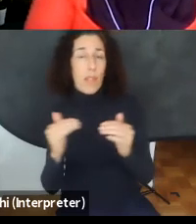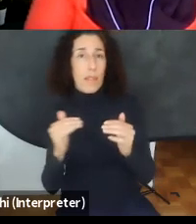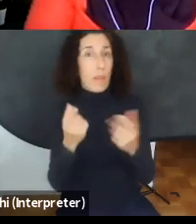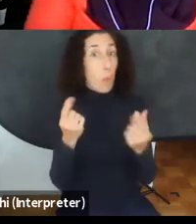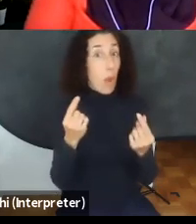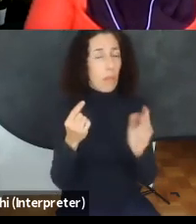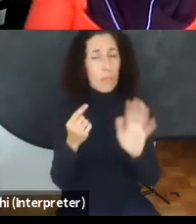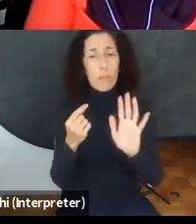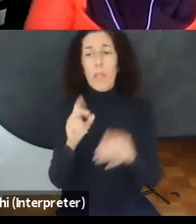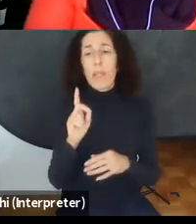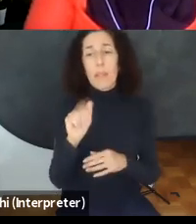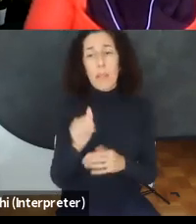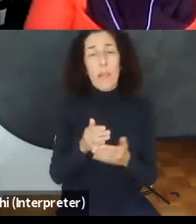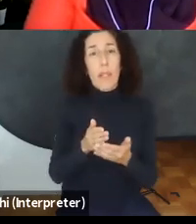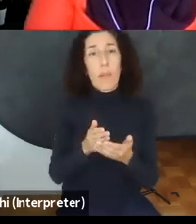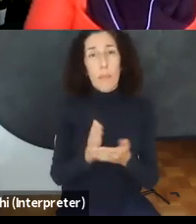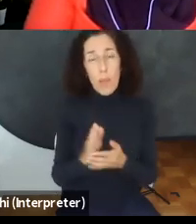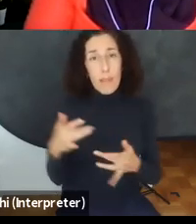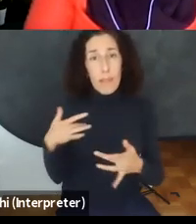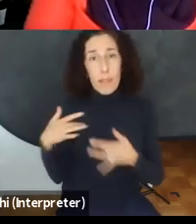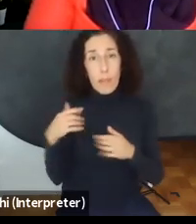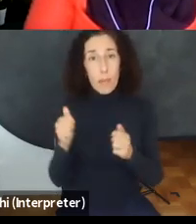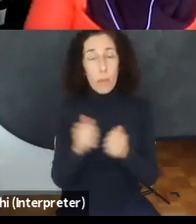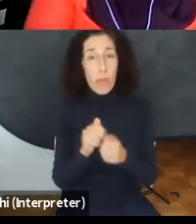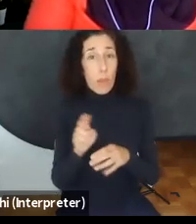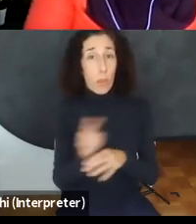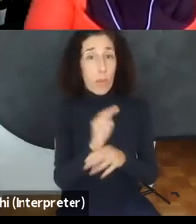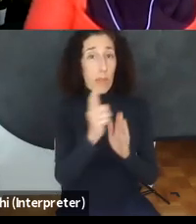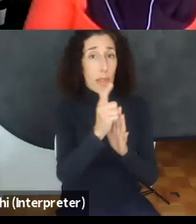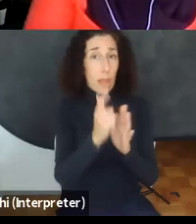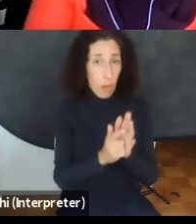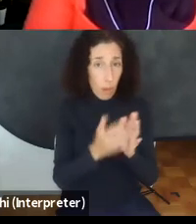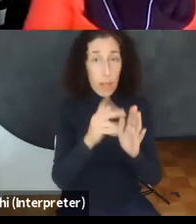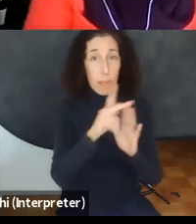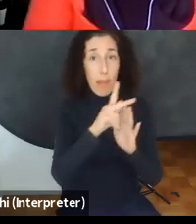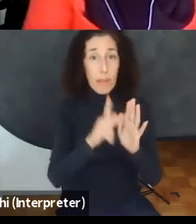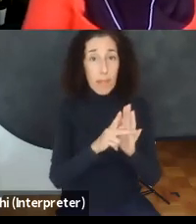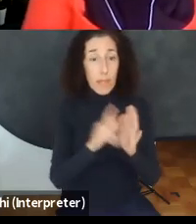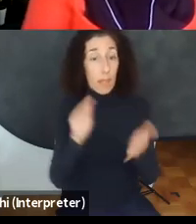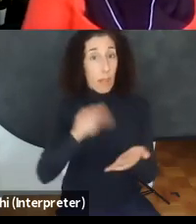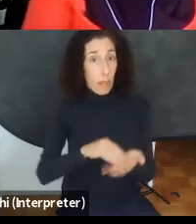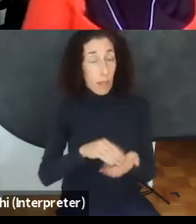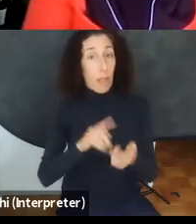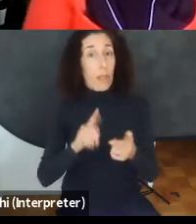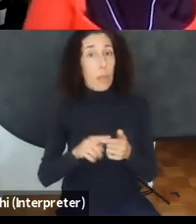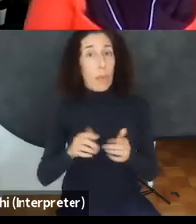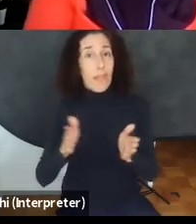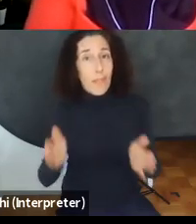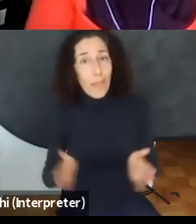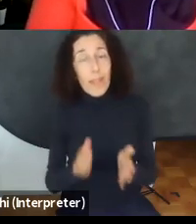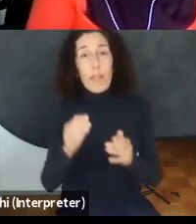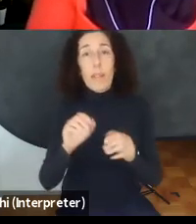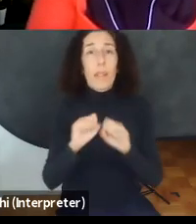is concerned with using law and policy as a means of advancing the social condition of people with